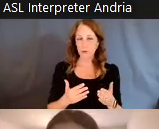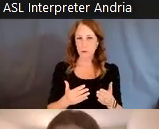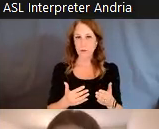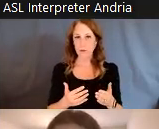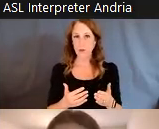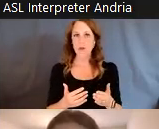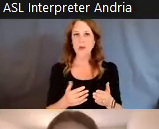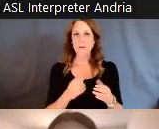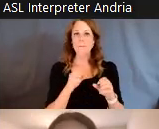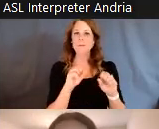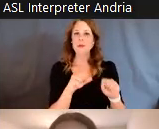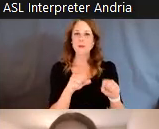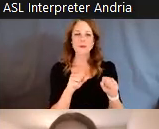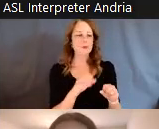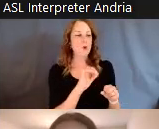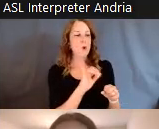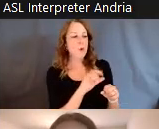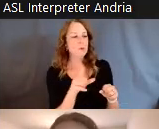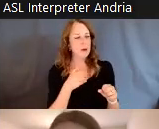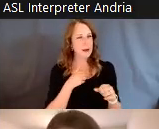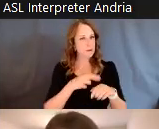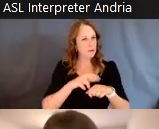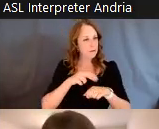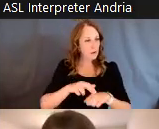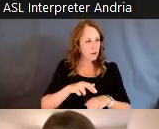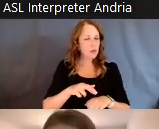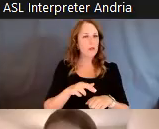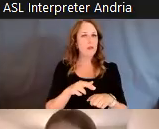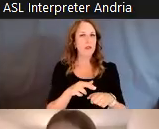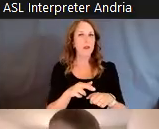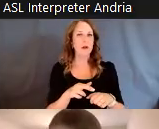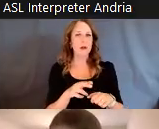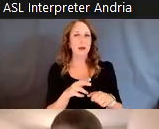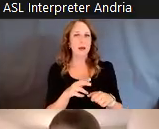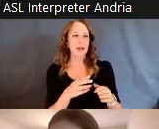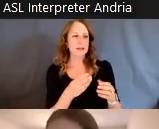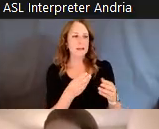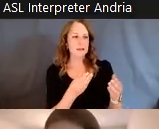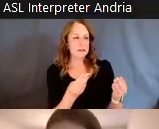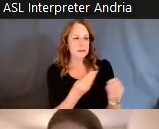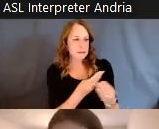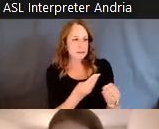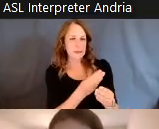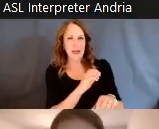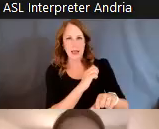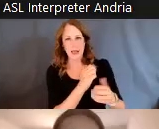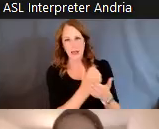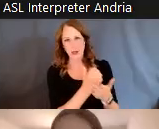those referrals, and then facilitate that. So what does that look like in your